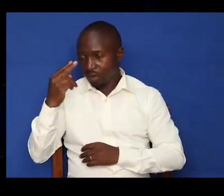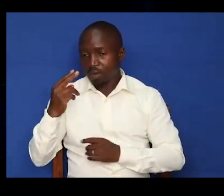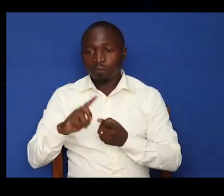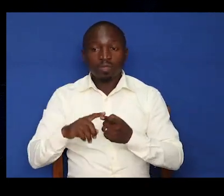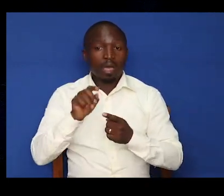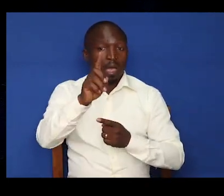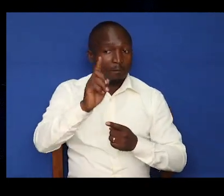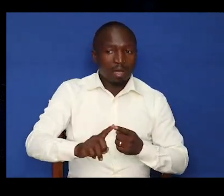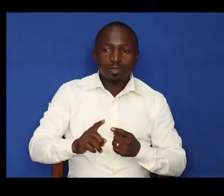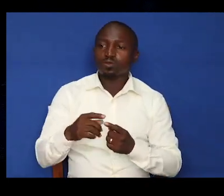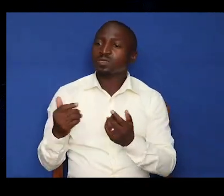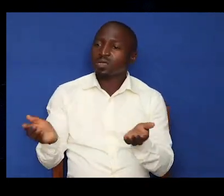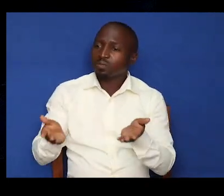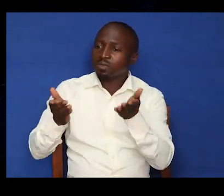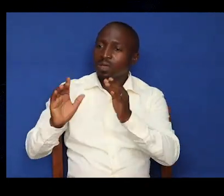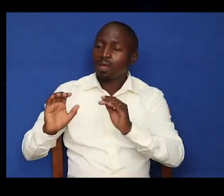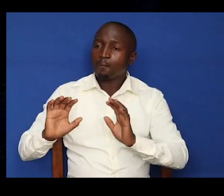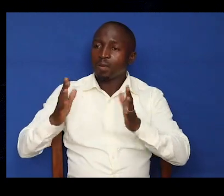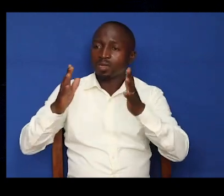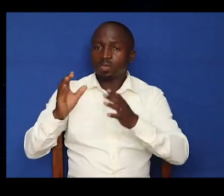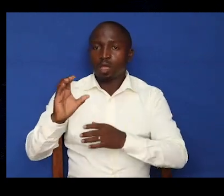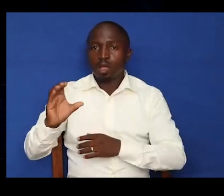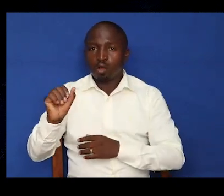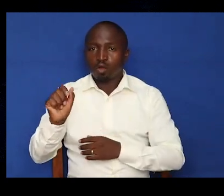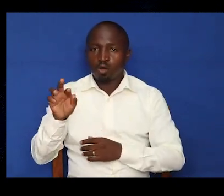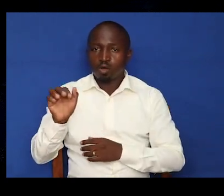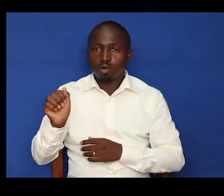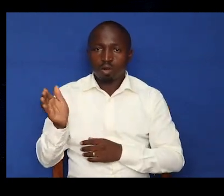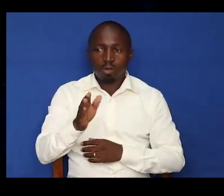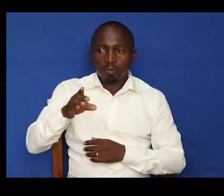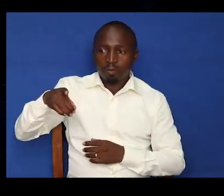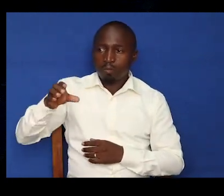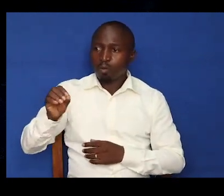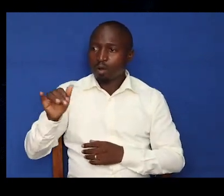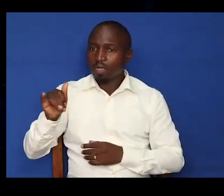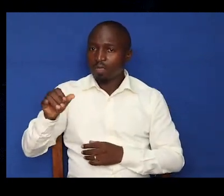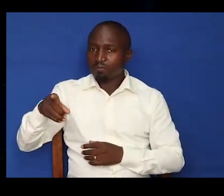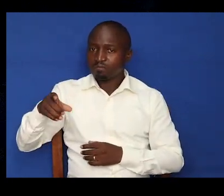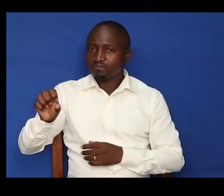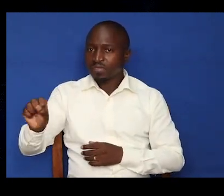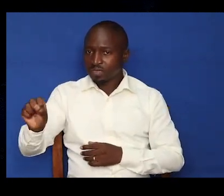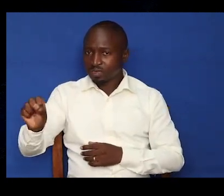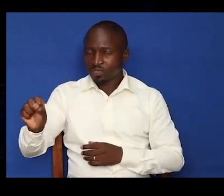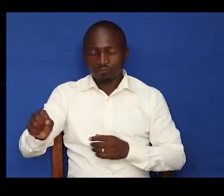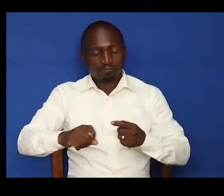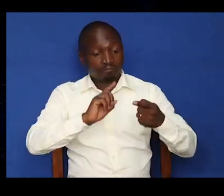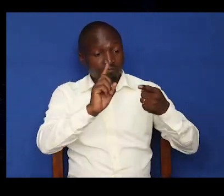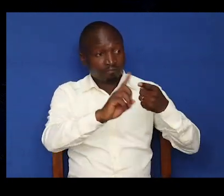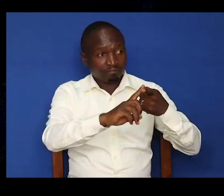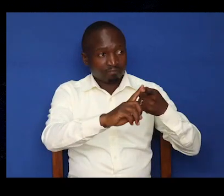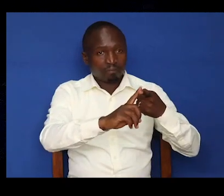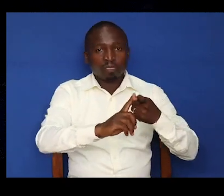the life of coral polyps and include the following. 1, the sea high temperature